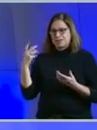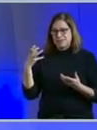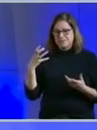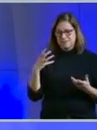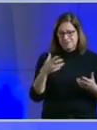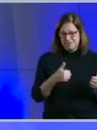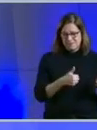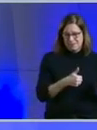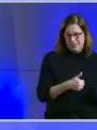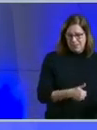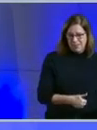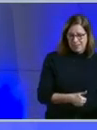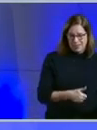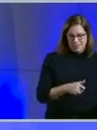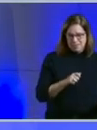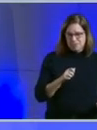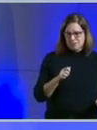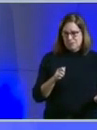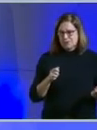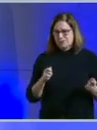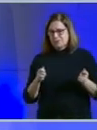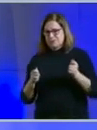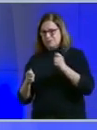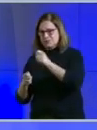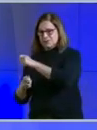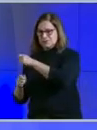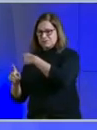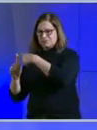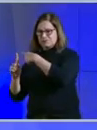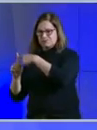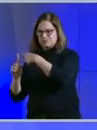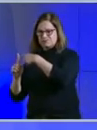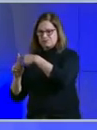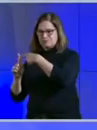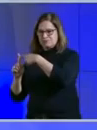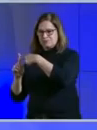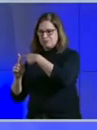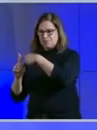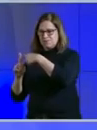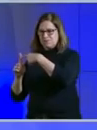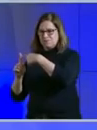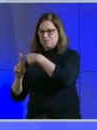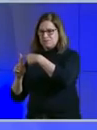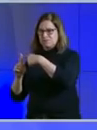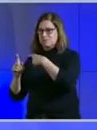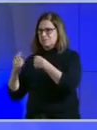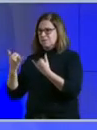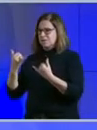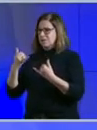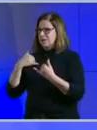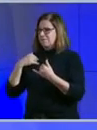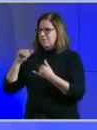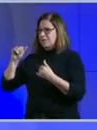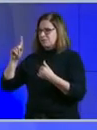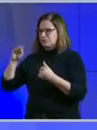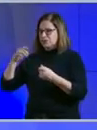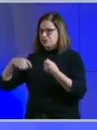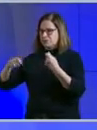one administration to another administration to another administration, some of the folks here, and I think that continuity of good